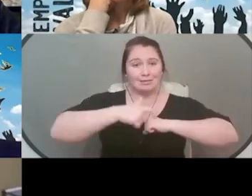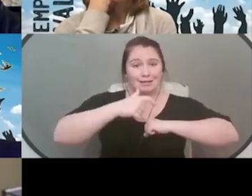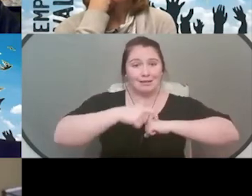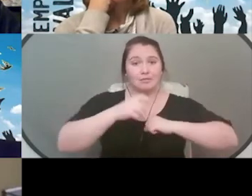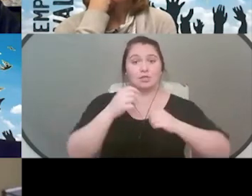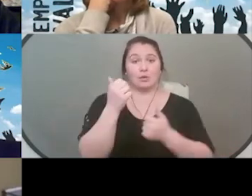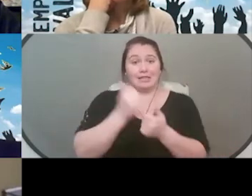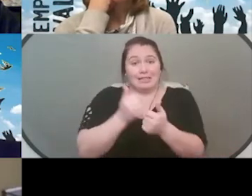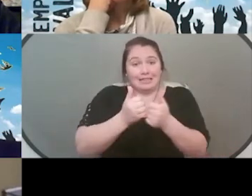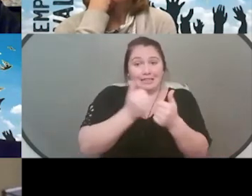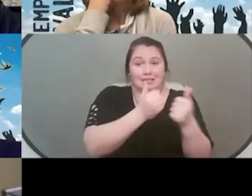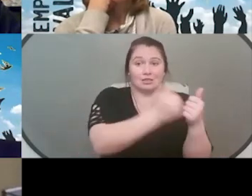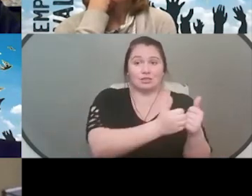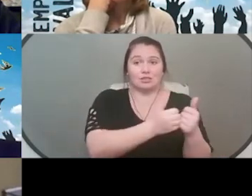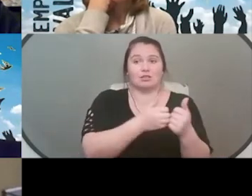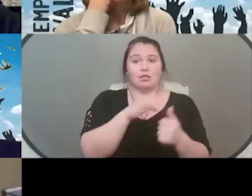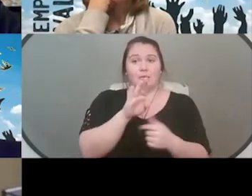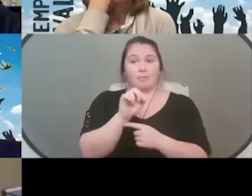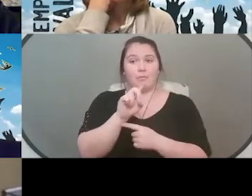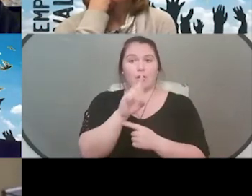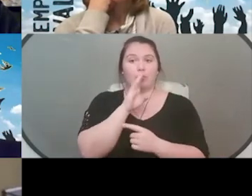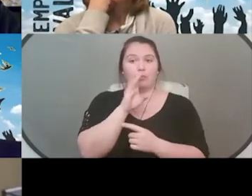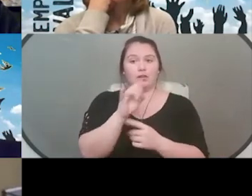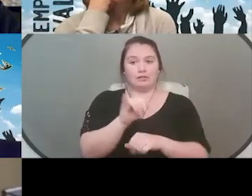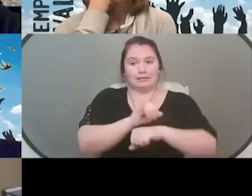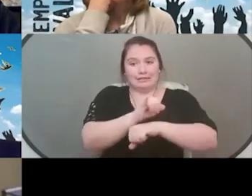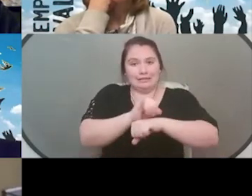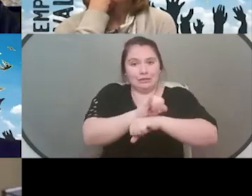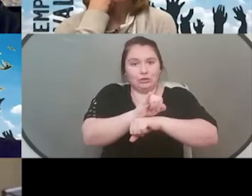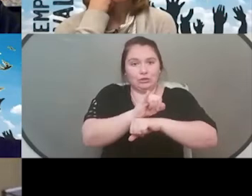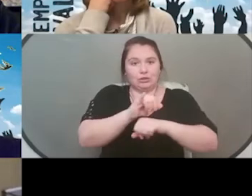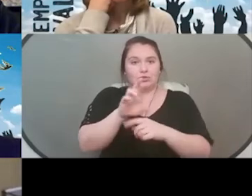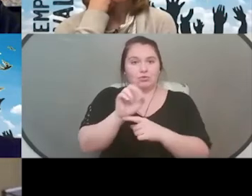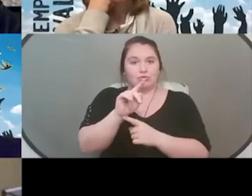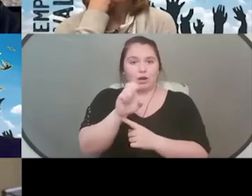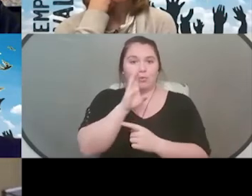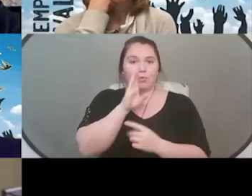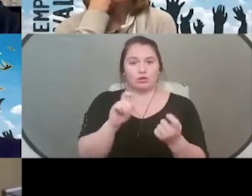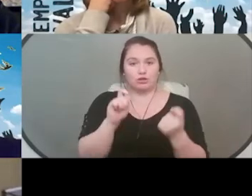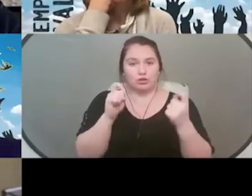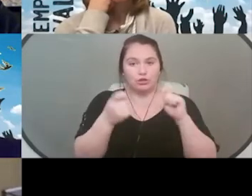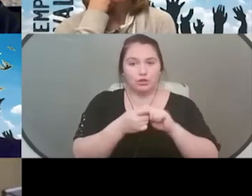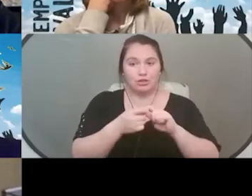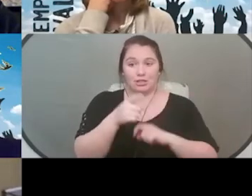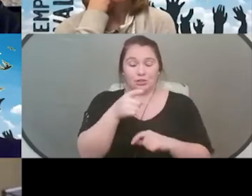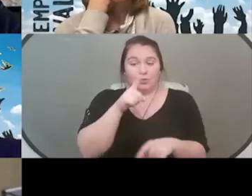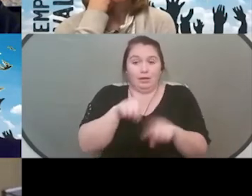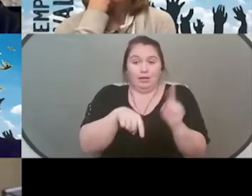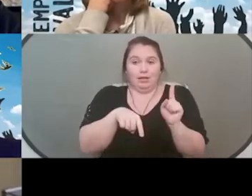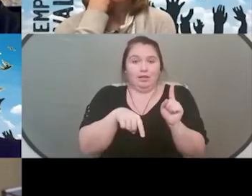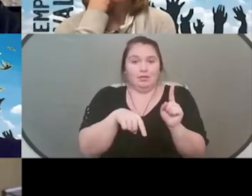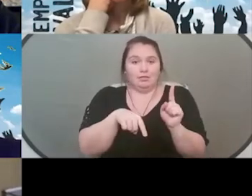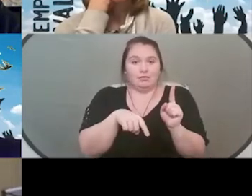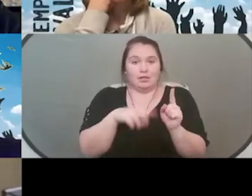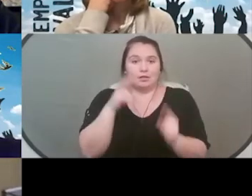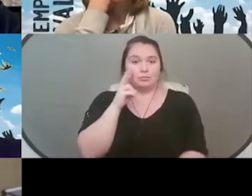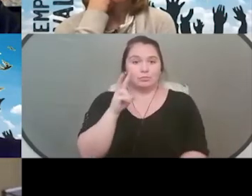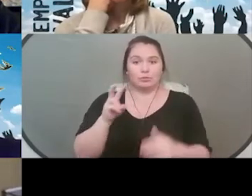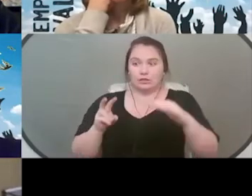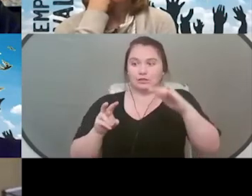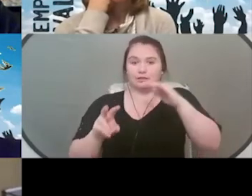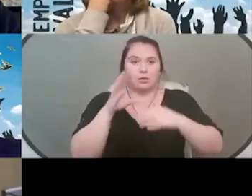bond election, your interest rate changes and your construction prices changes, and you just can't predict what will or will